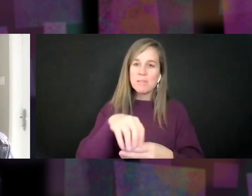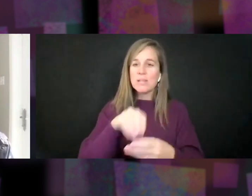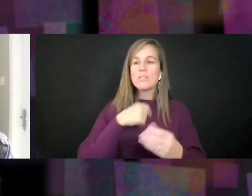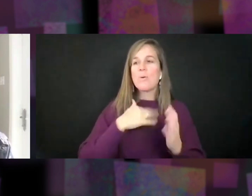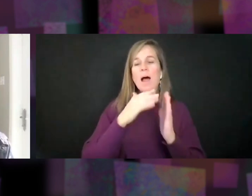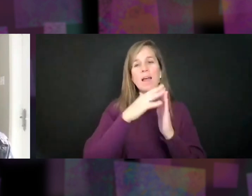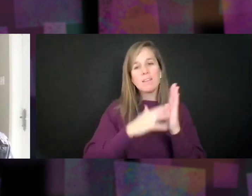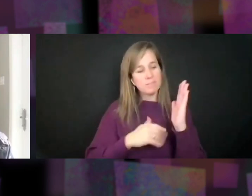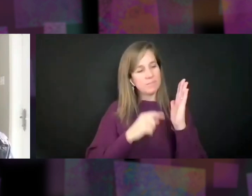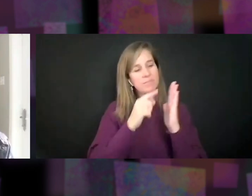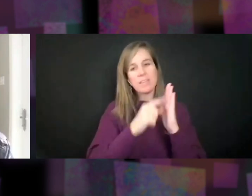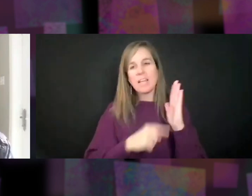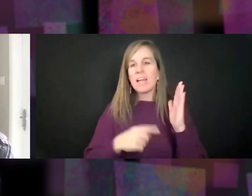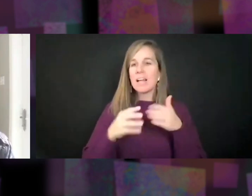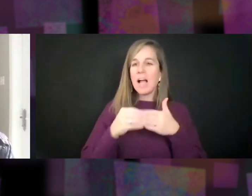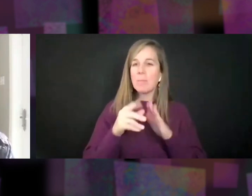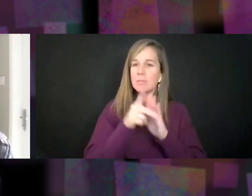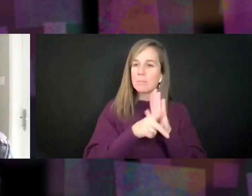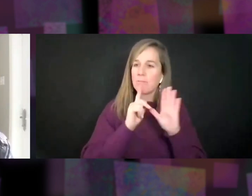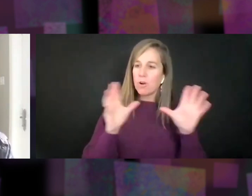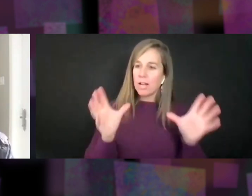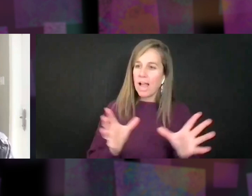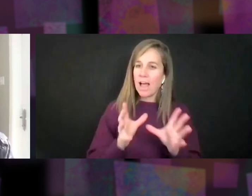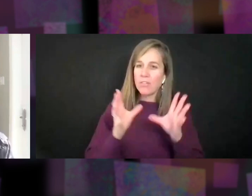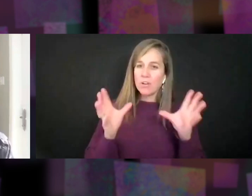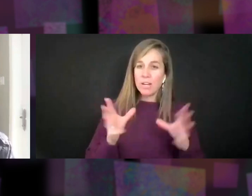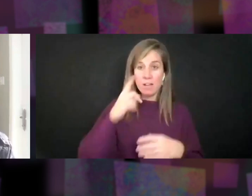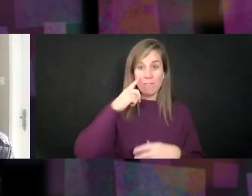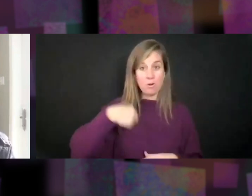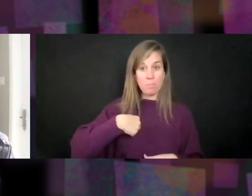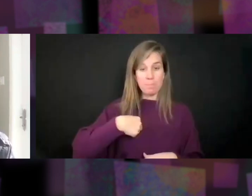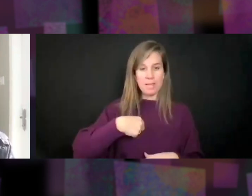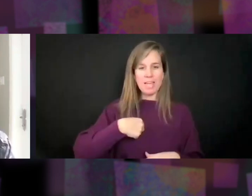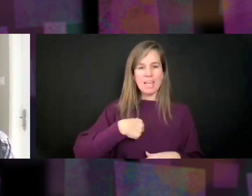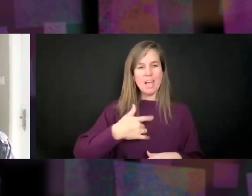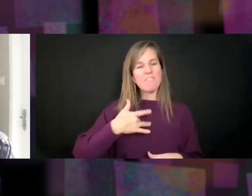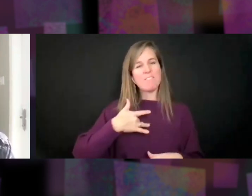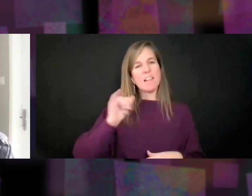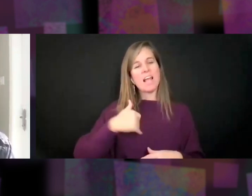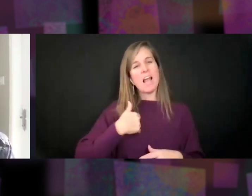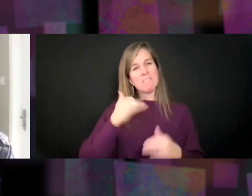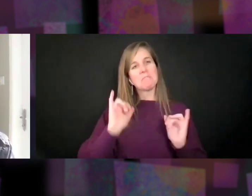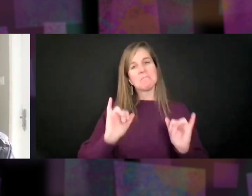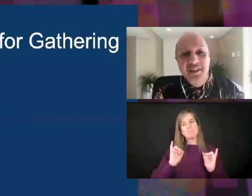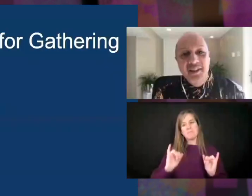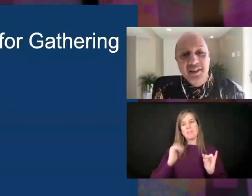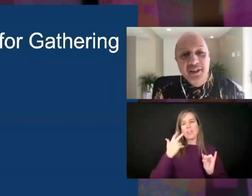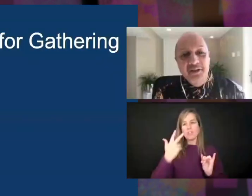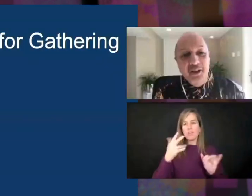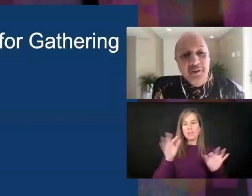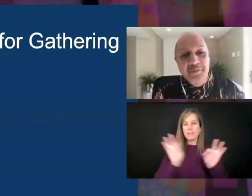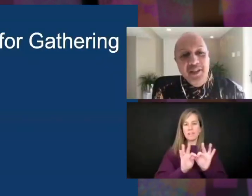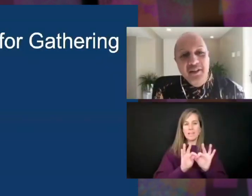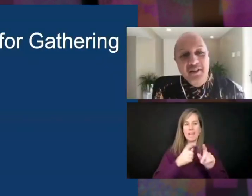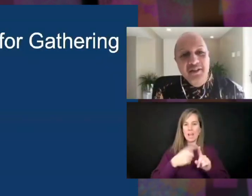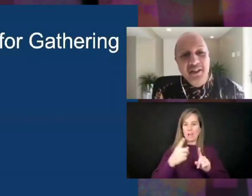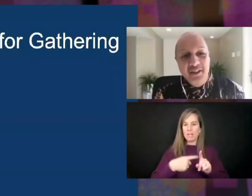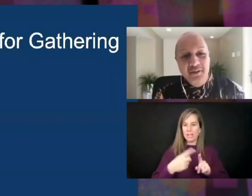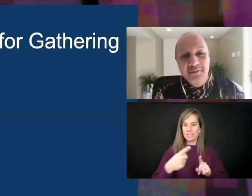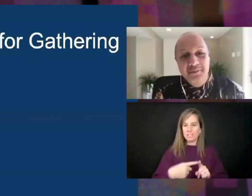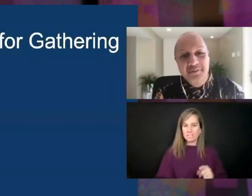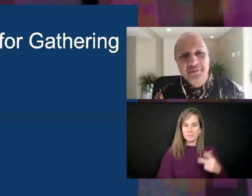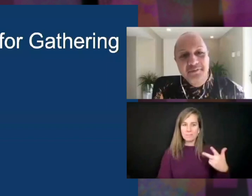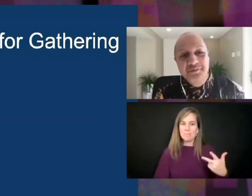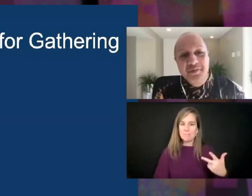principles for gathering, for me, they kind of all fit into three key areas. These are